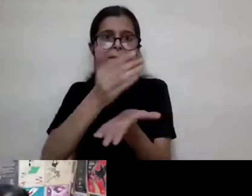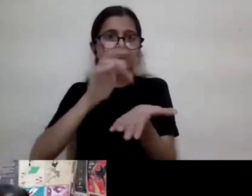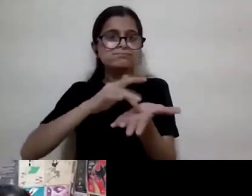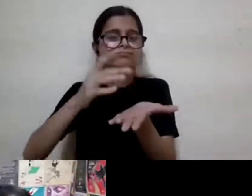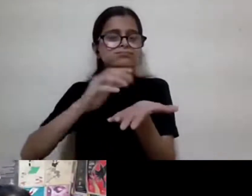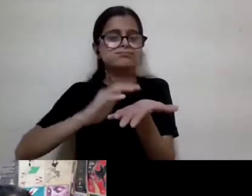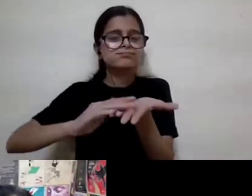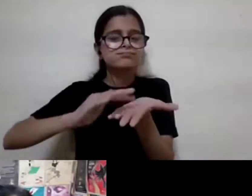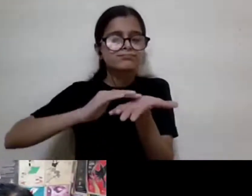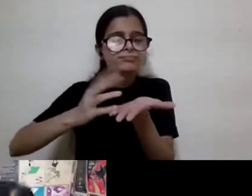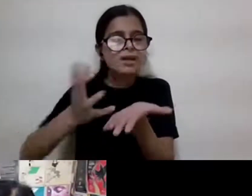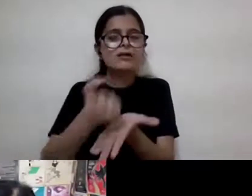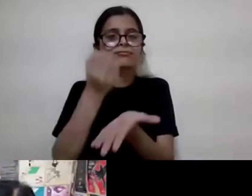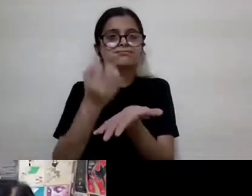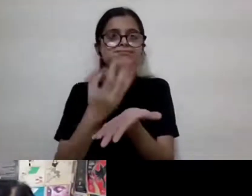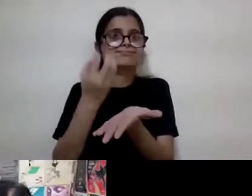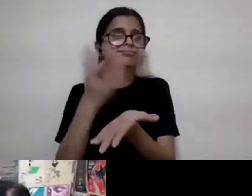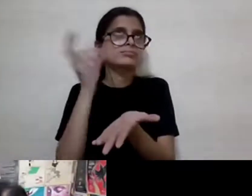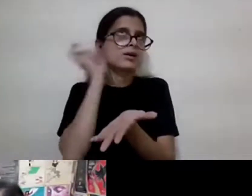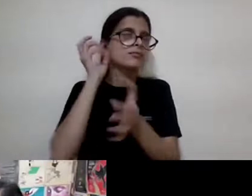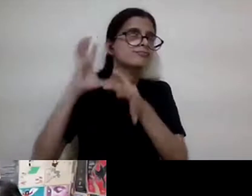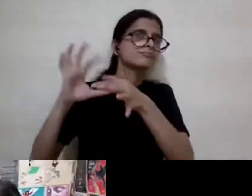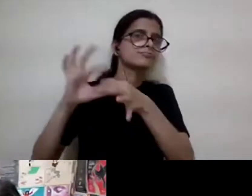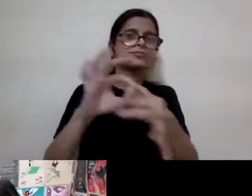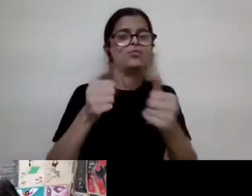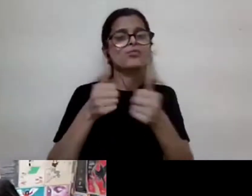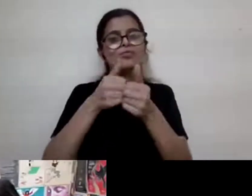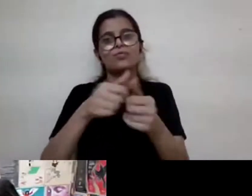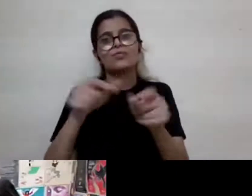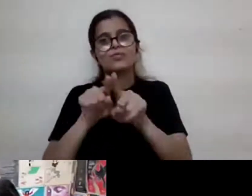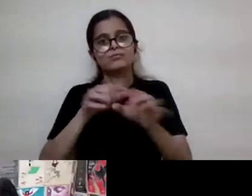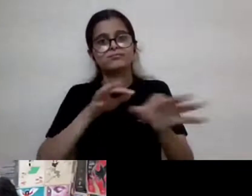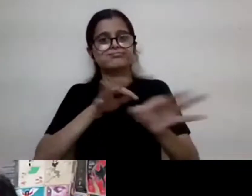understand or to follow like an explanation. Yeah.